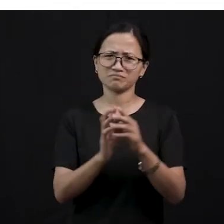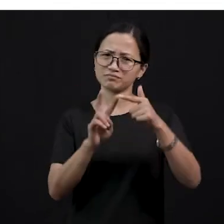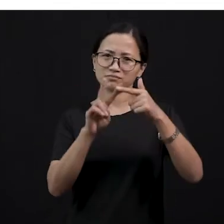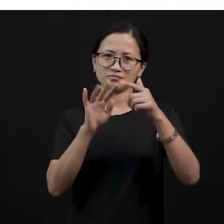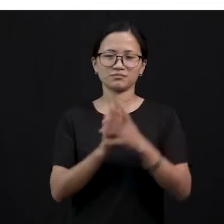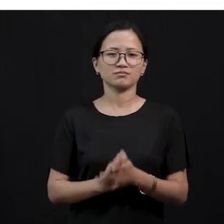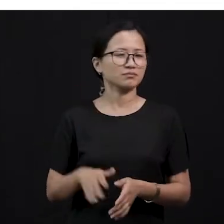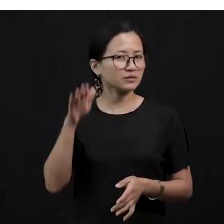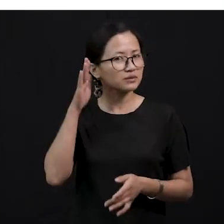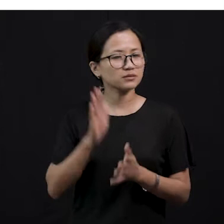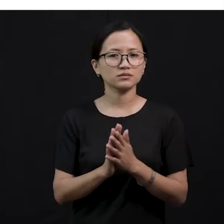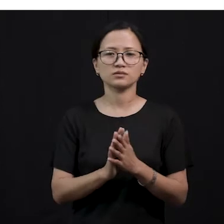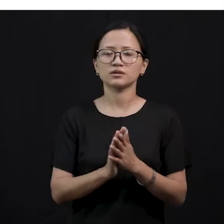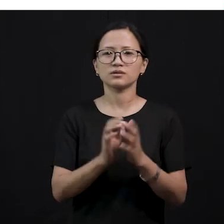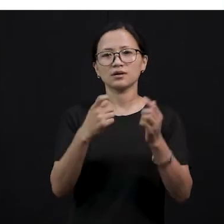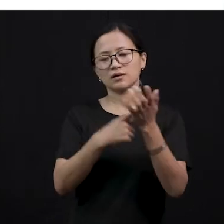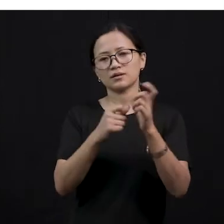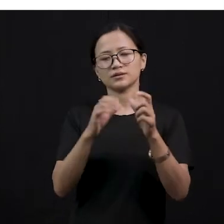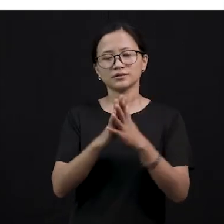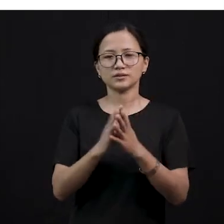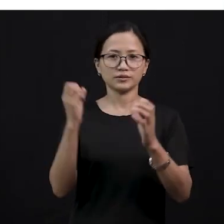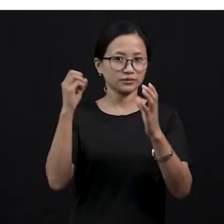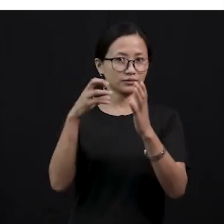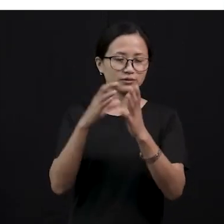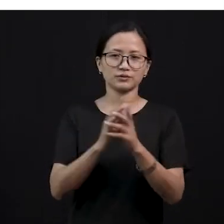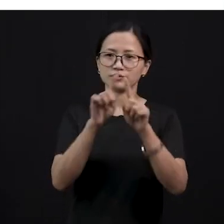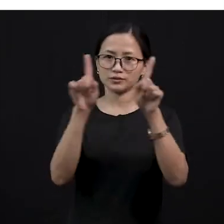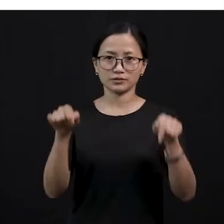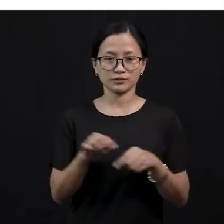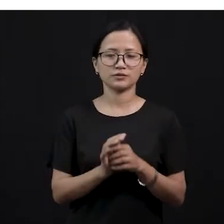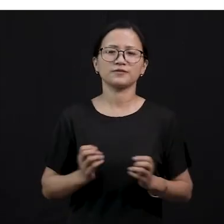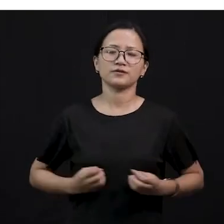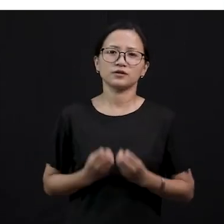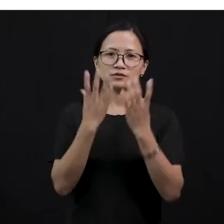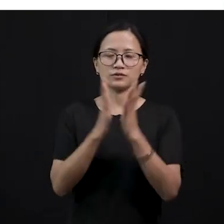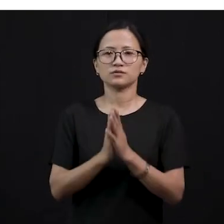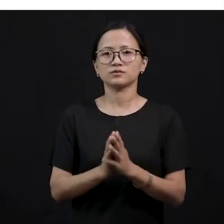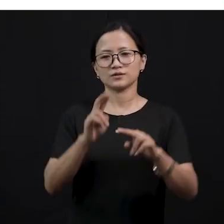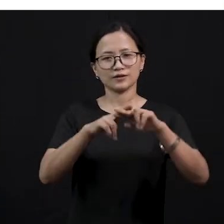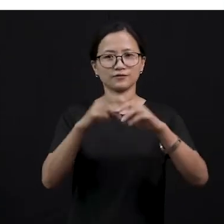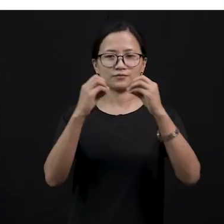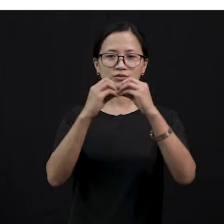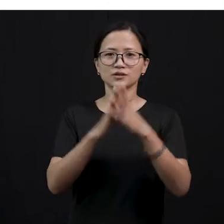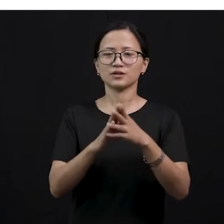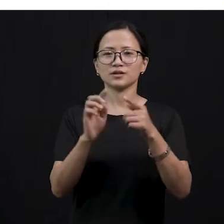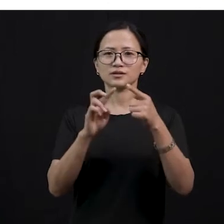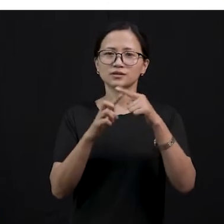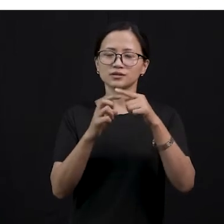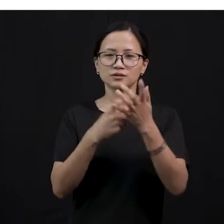so I used to really listen to the radio and very happy to be on the Facebook and